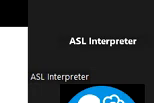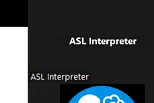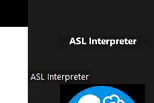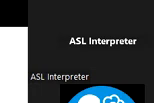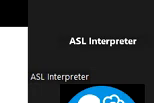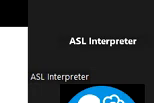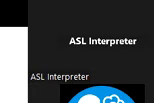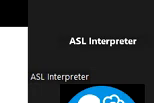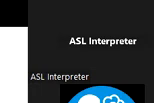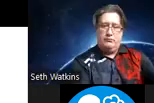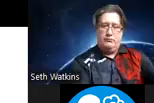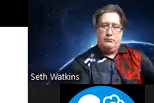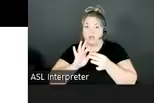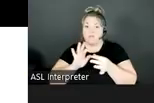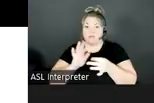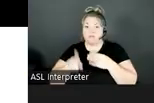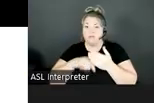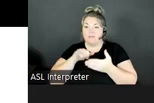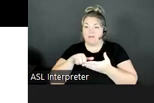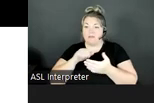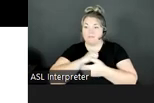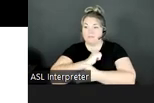Any questions or comments about that?